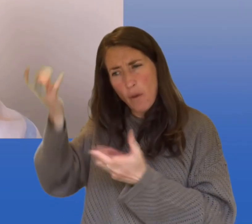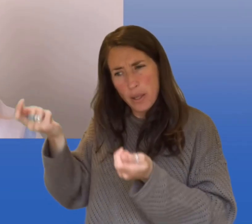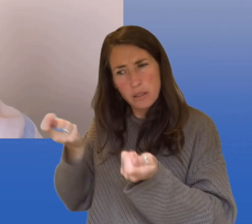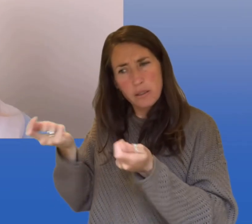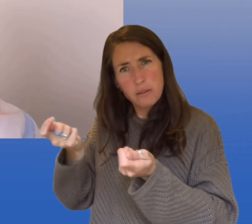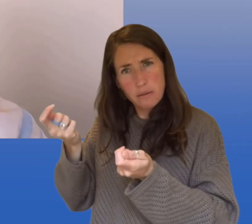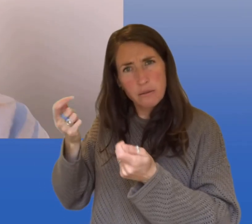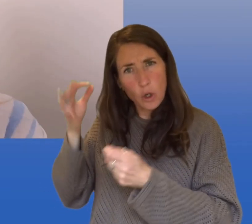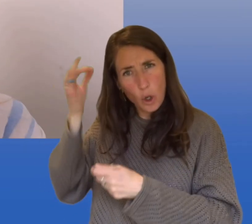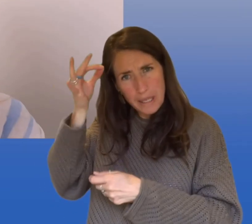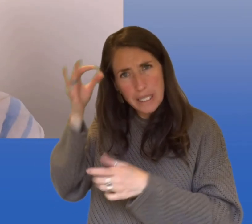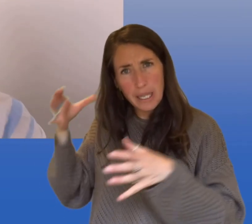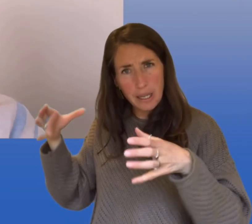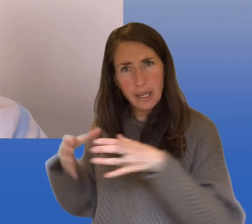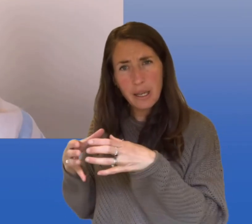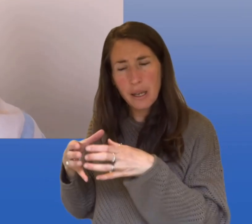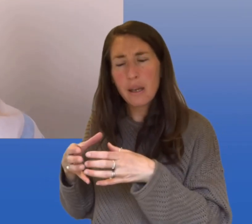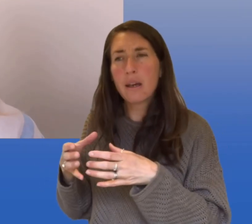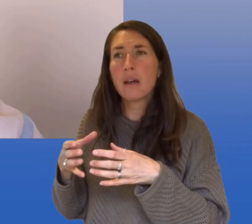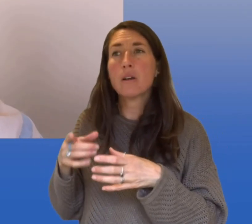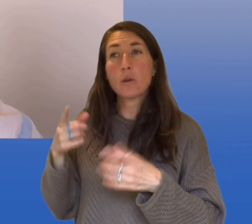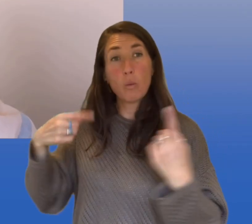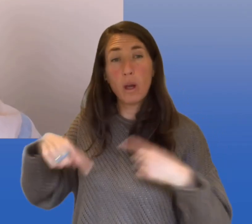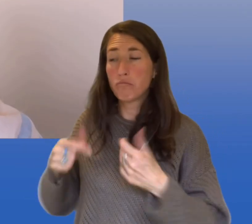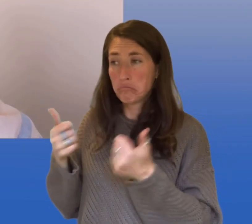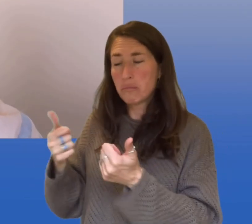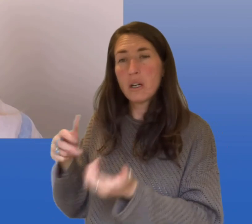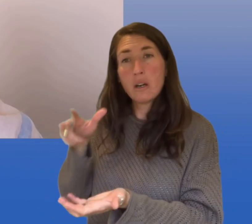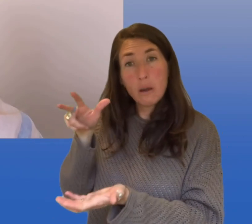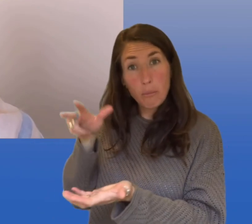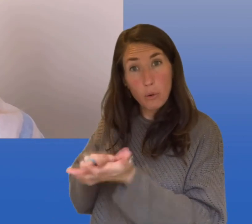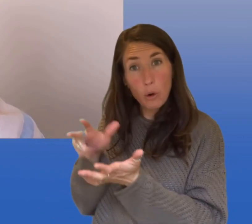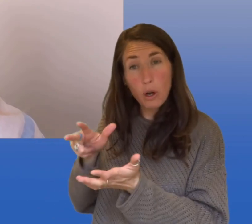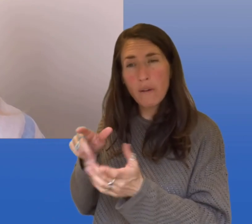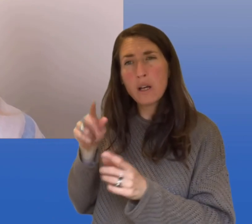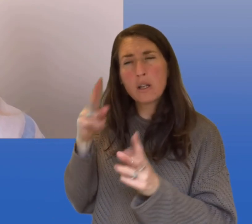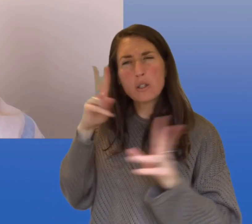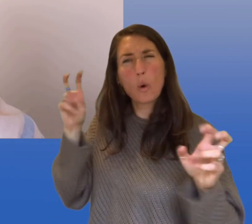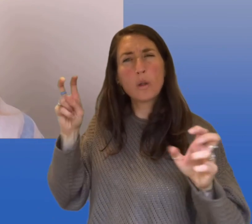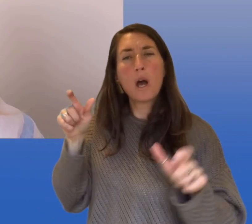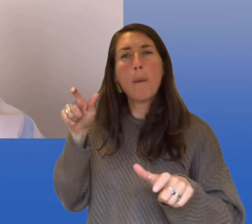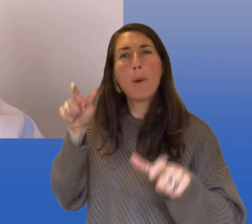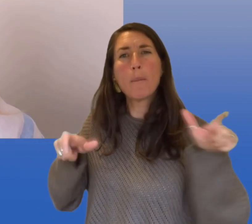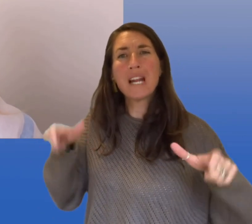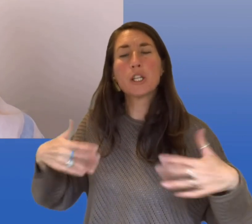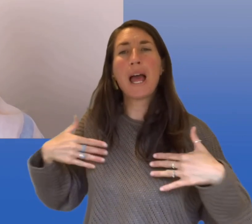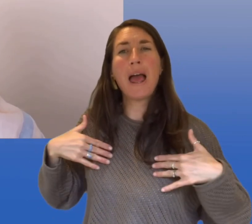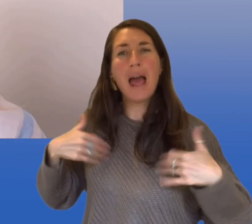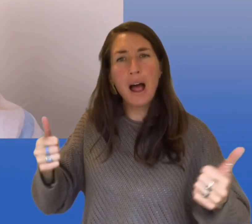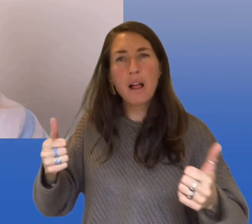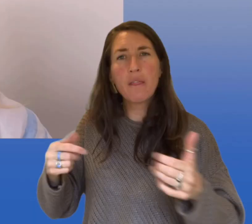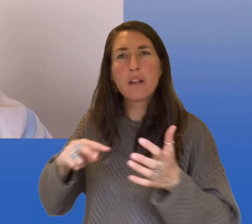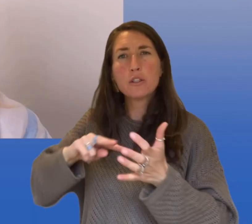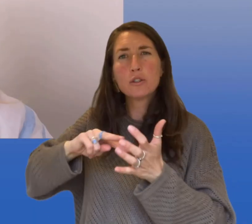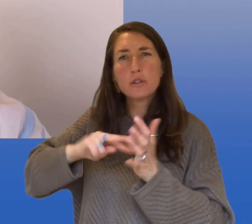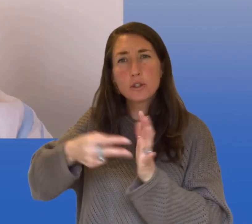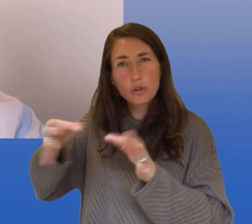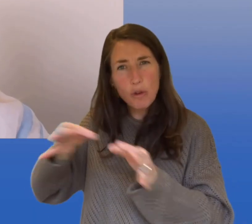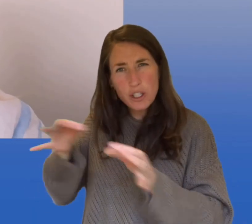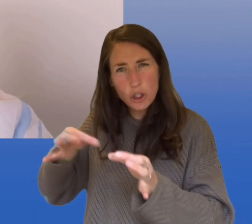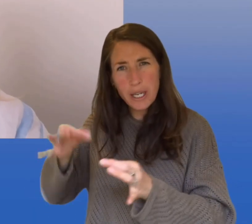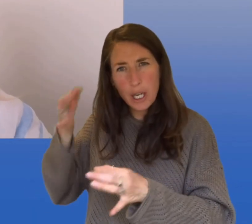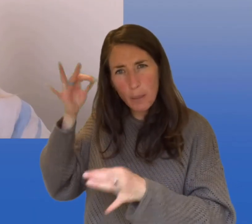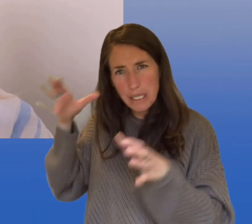a new governance committee of the board. So we have approved a population health and strategy committee whose sole job